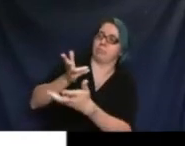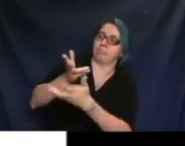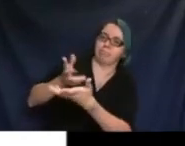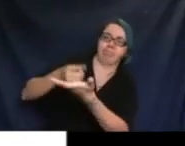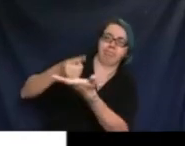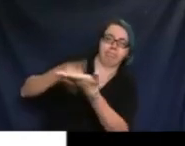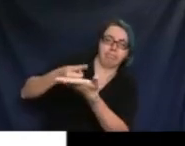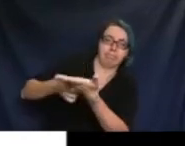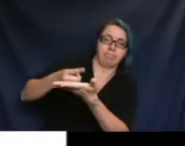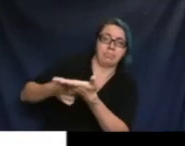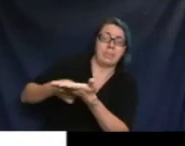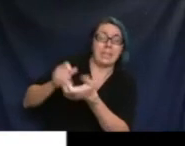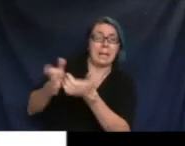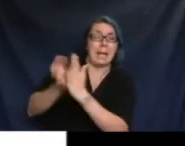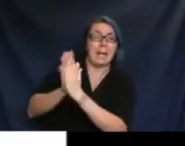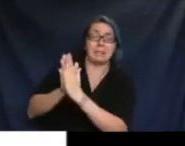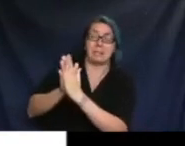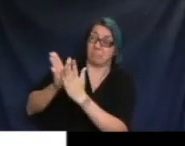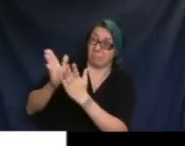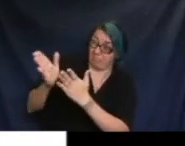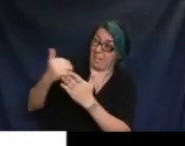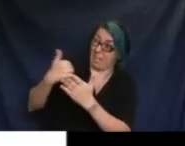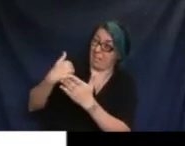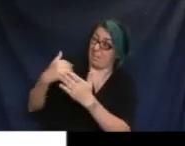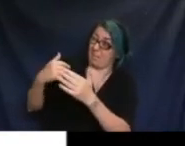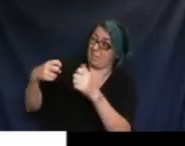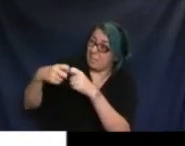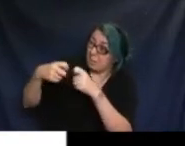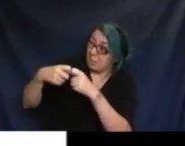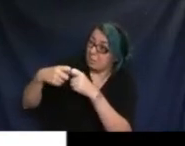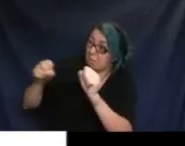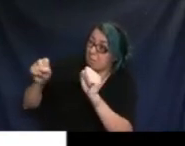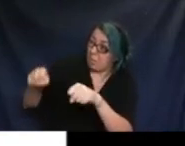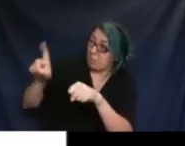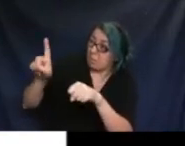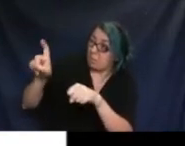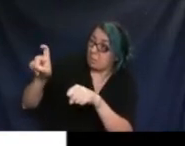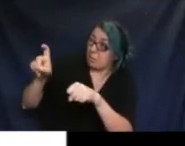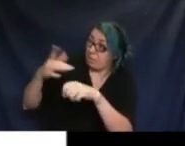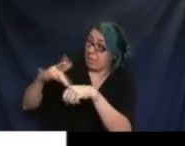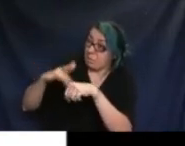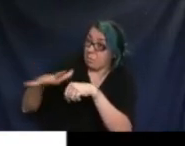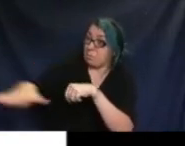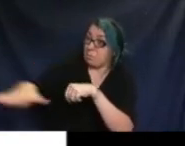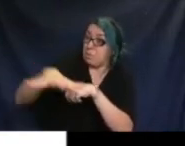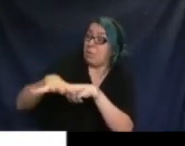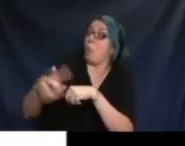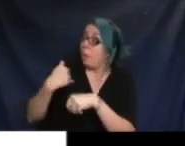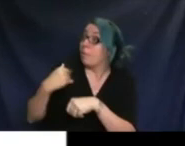access to electrical services, whether you need to tie into their panels, that sort of thing.